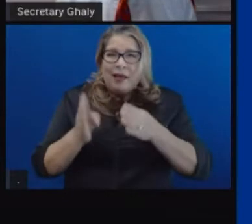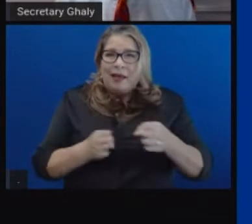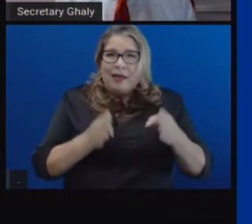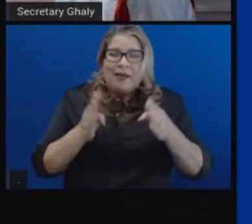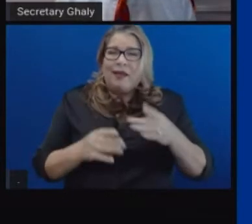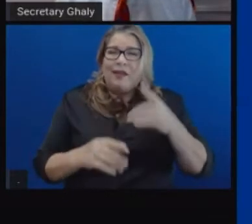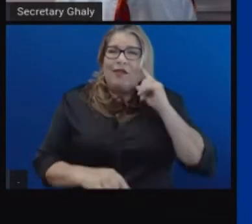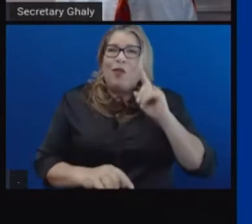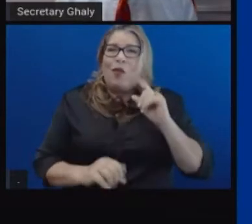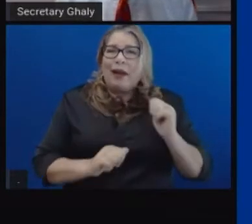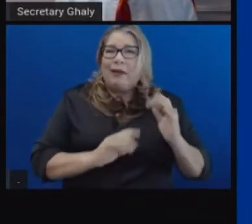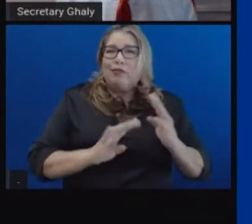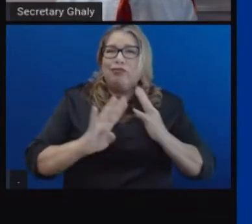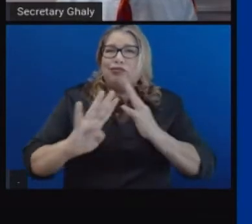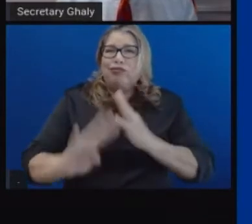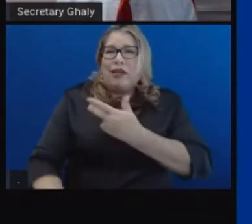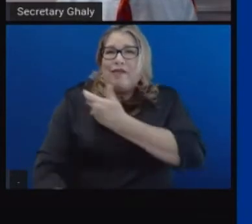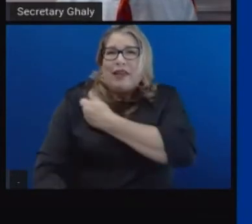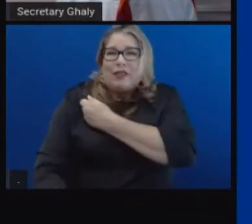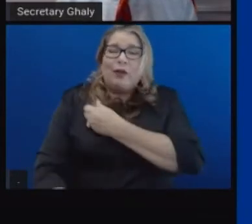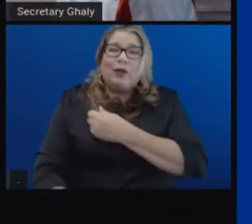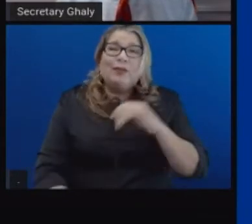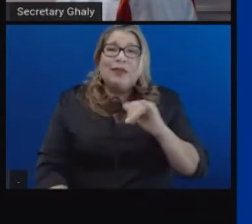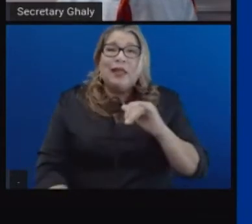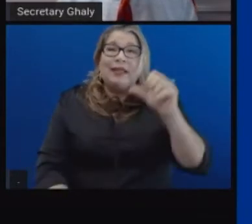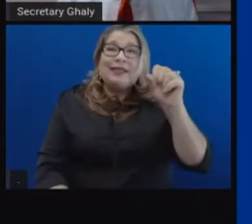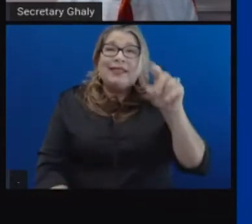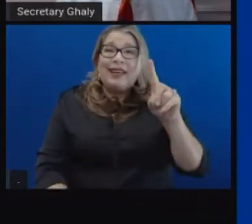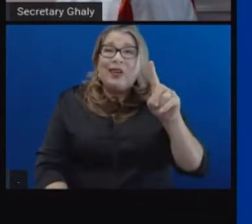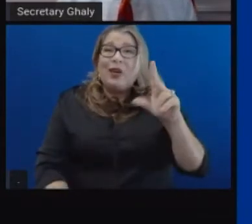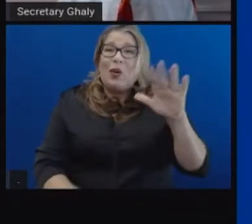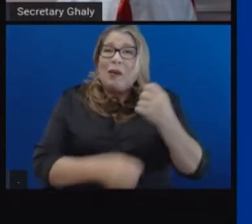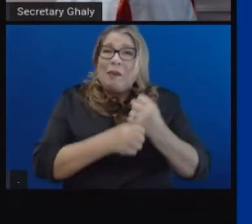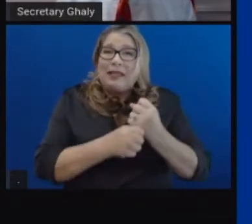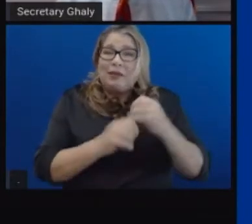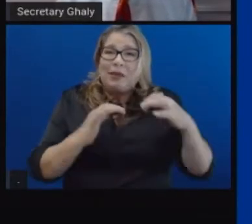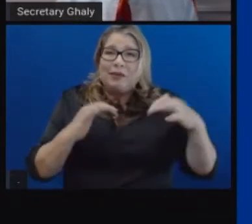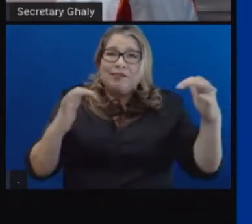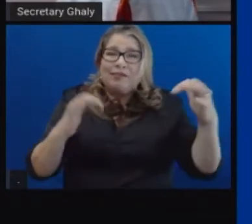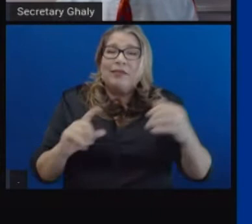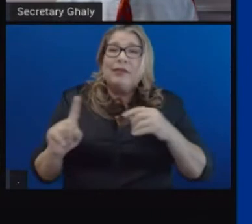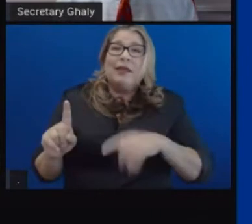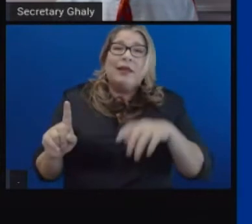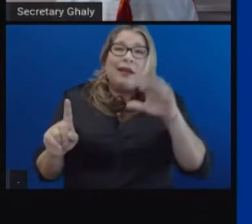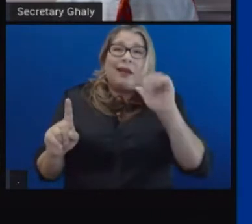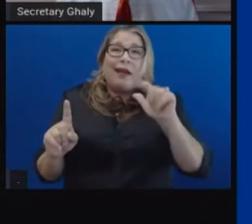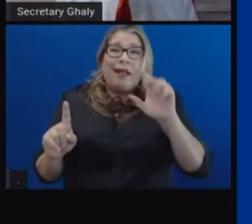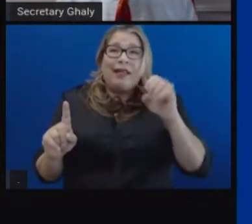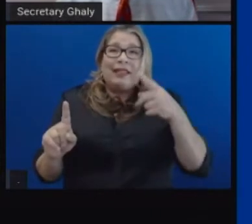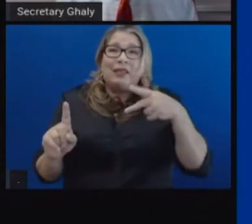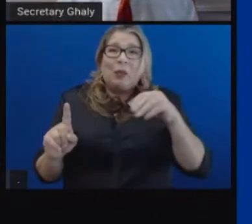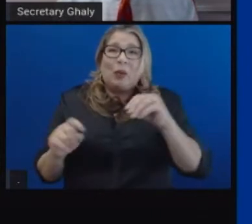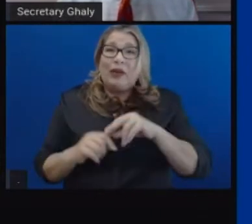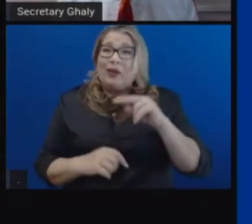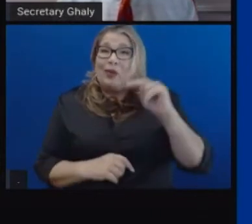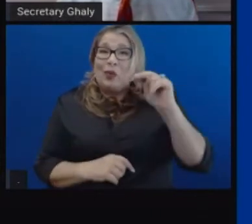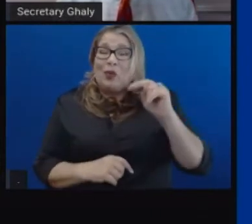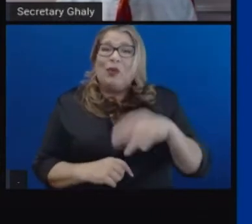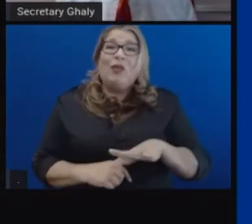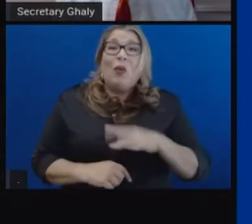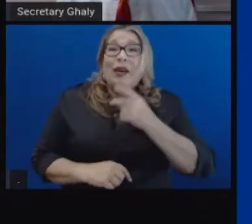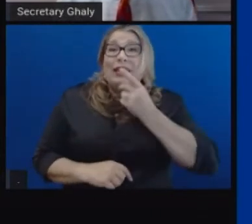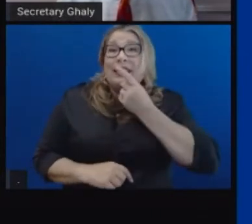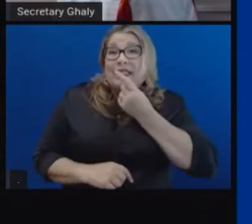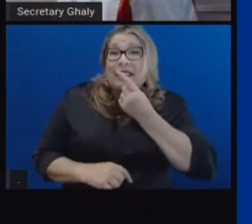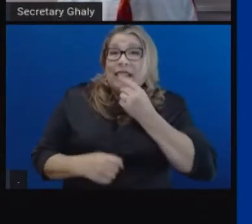Diego, Cal Expo up in Sacramento, and Disneyland, of course, in Orange County. So these are examples of planned sites.